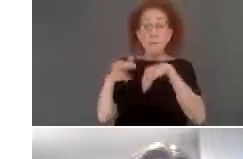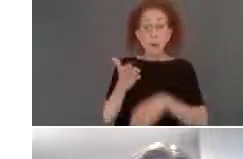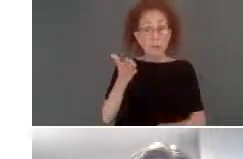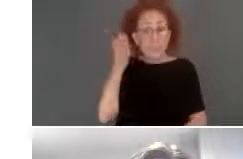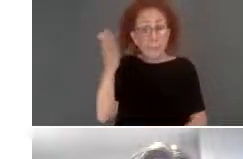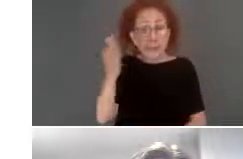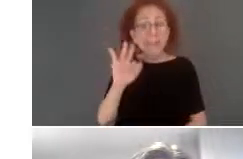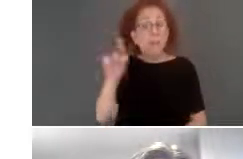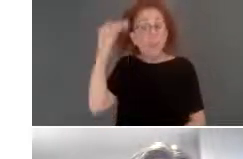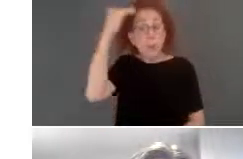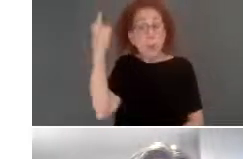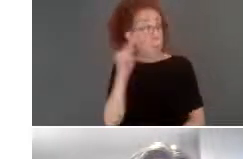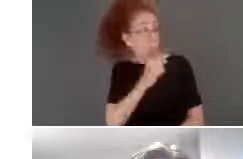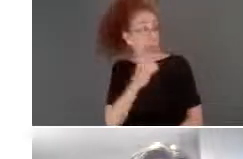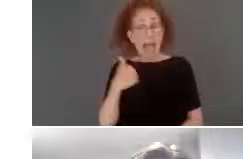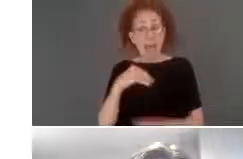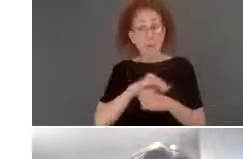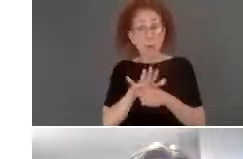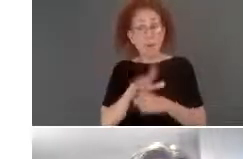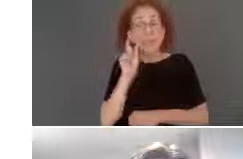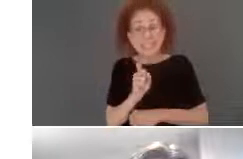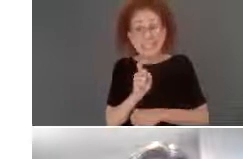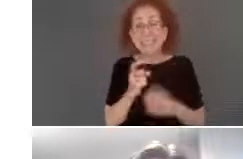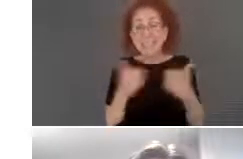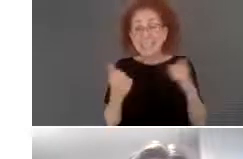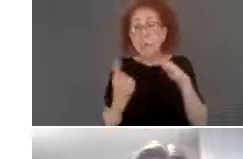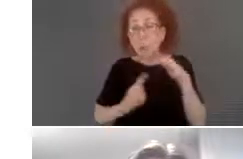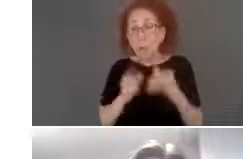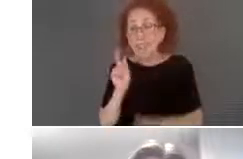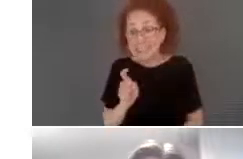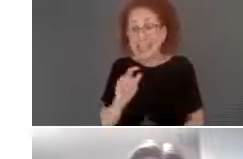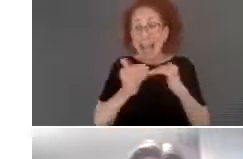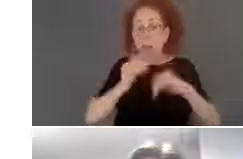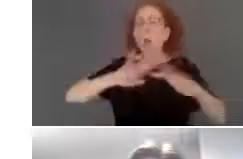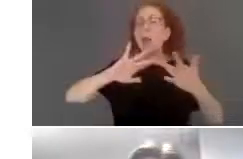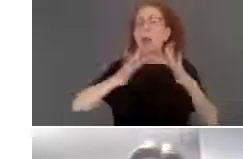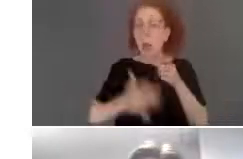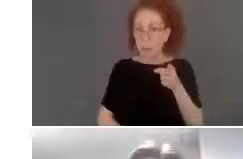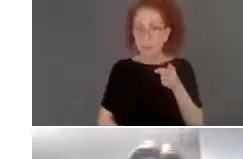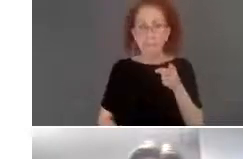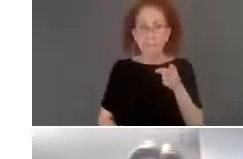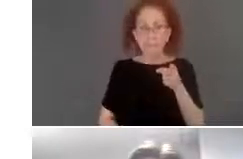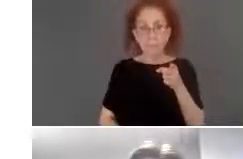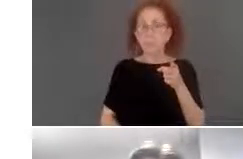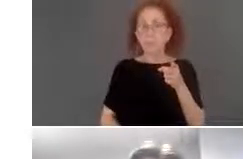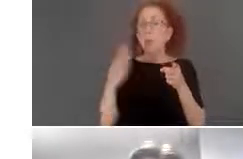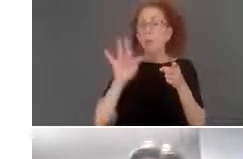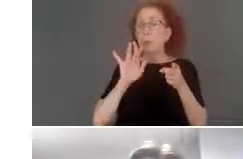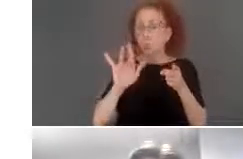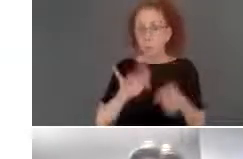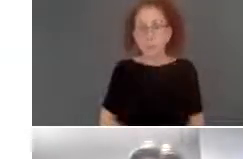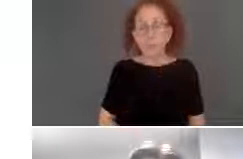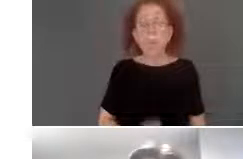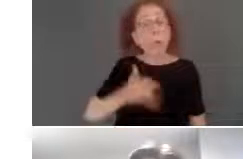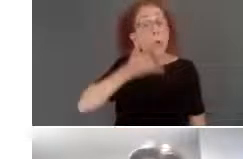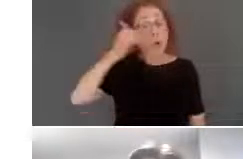you know has COVID or they need to quarantine. It can be done through our online bit.ly link here, or you can call our